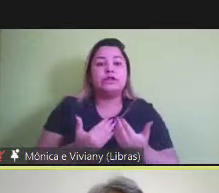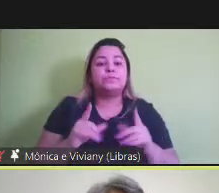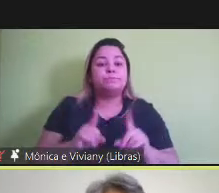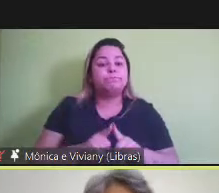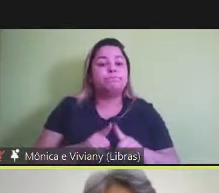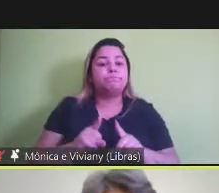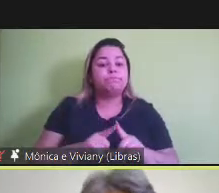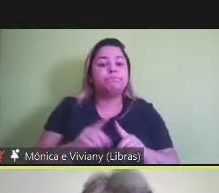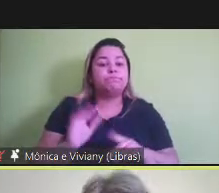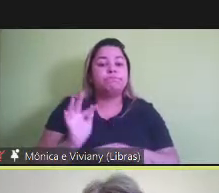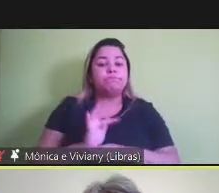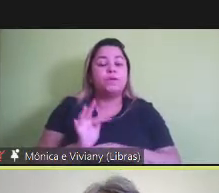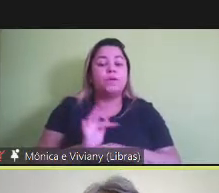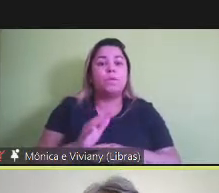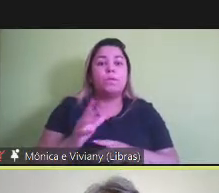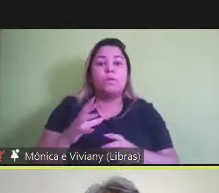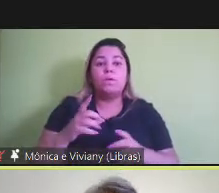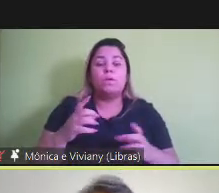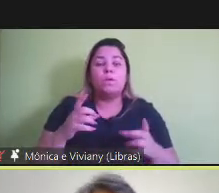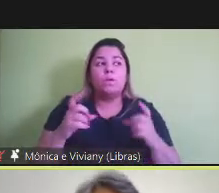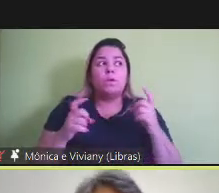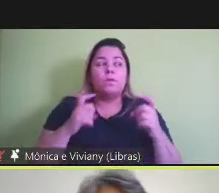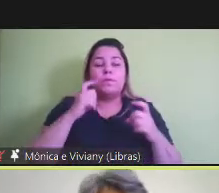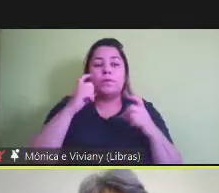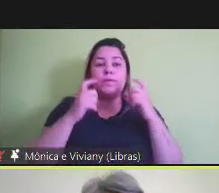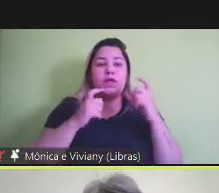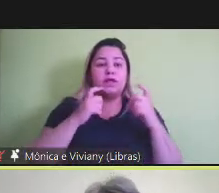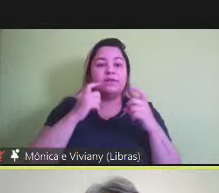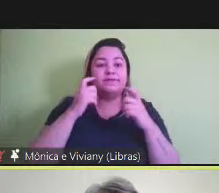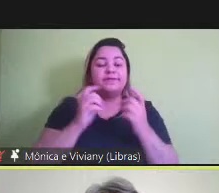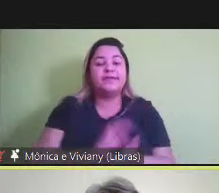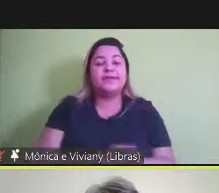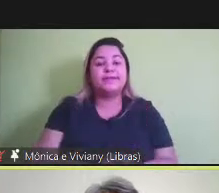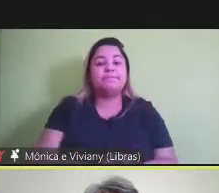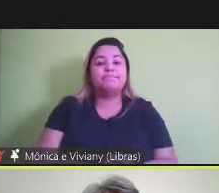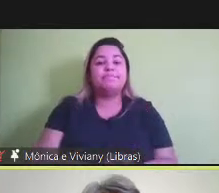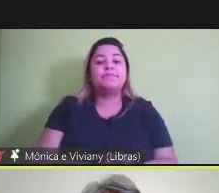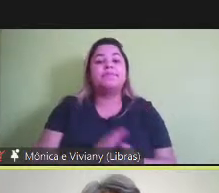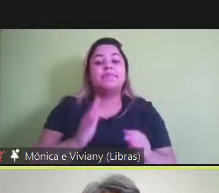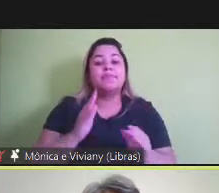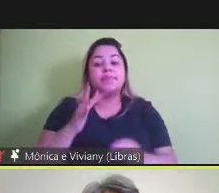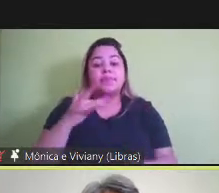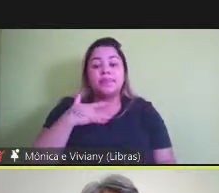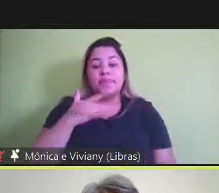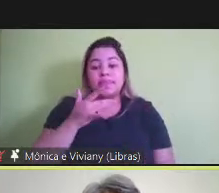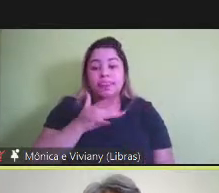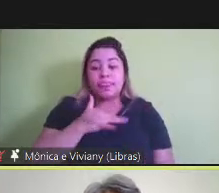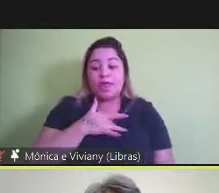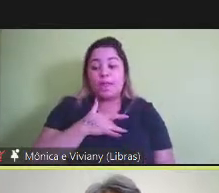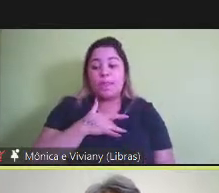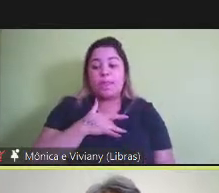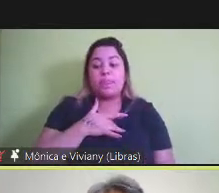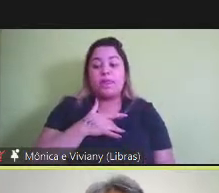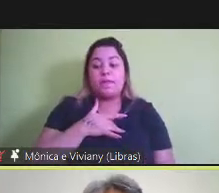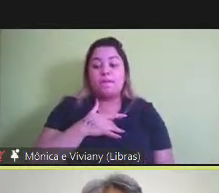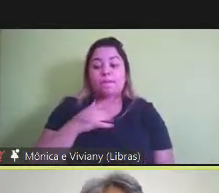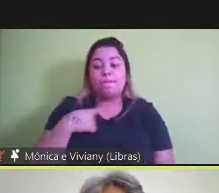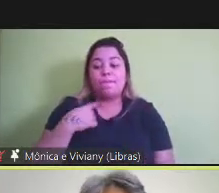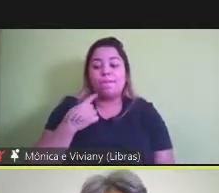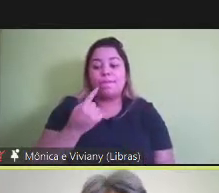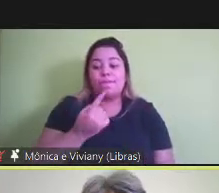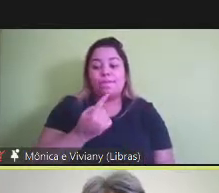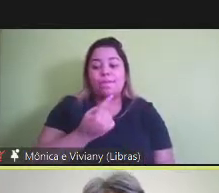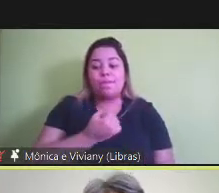the concept of citizenship. And we are sometimes really pressed to provide food and to provide